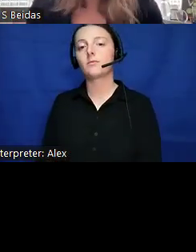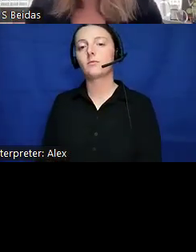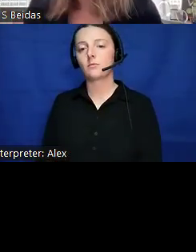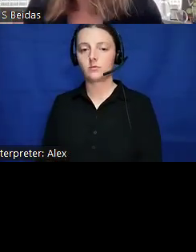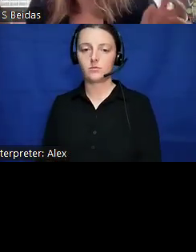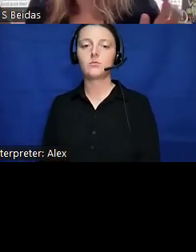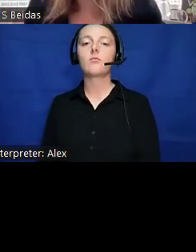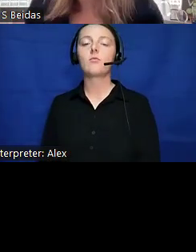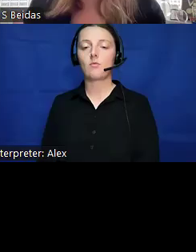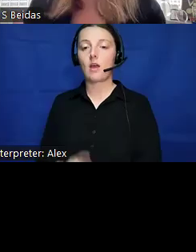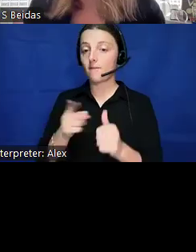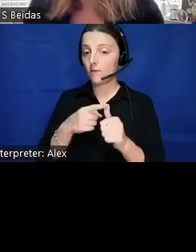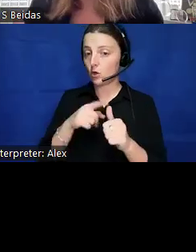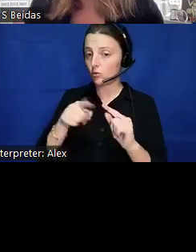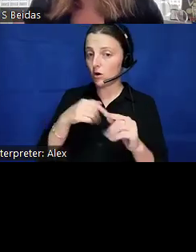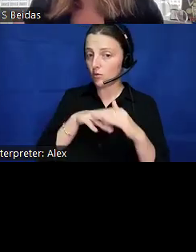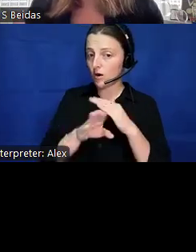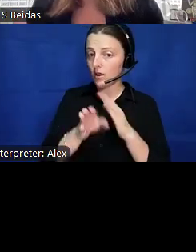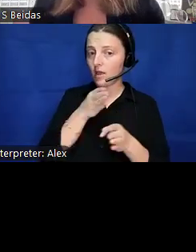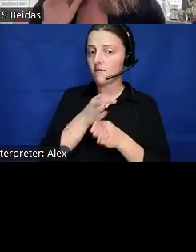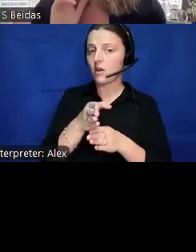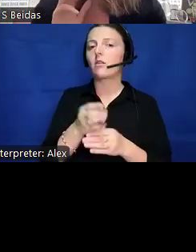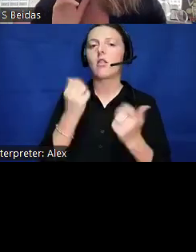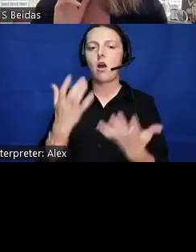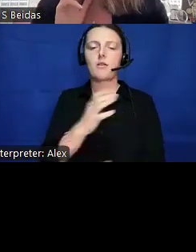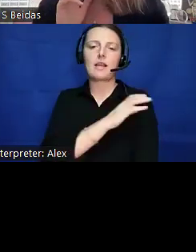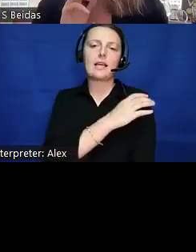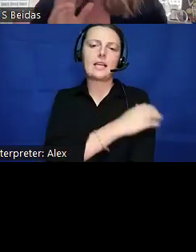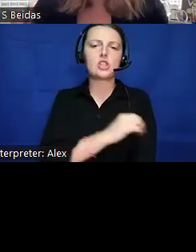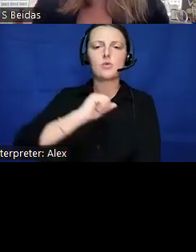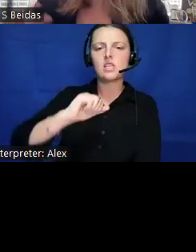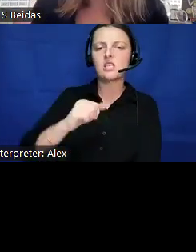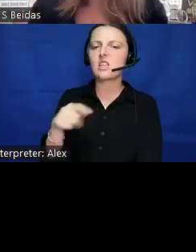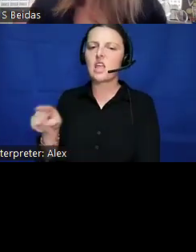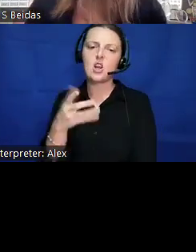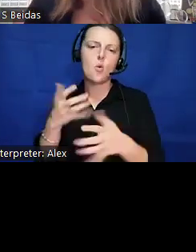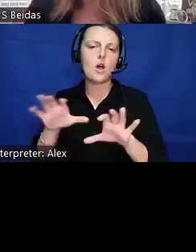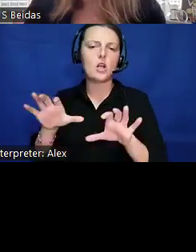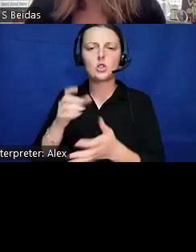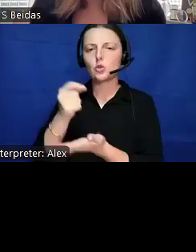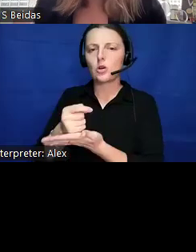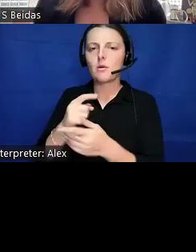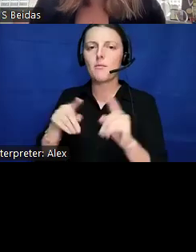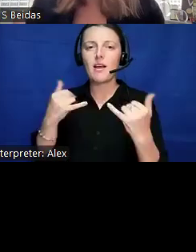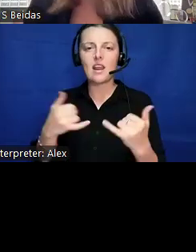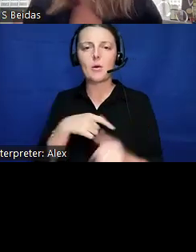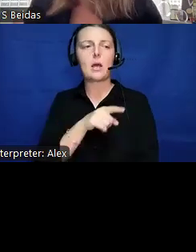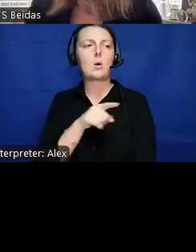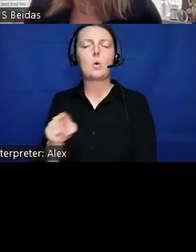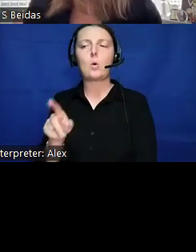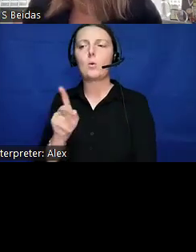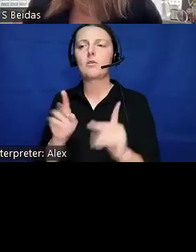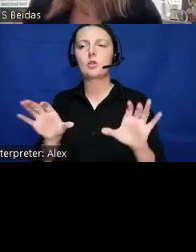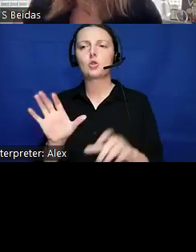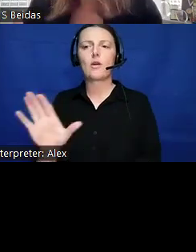clinician resistance and not wanting to do treatments, when it really allowed us to understand that the people were doing the best that they could with the resources that they